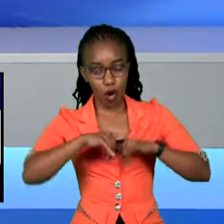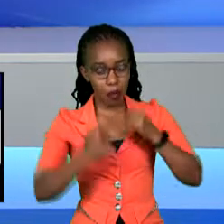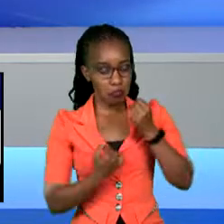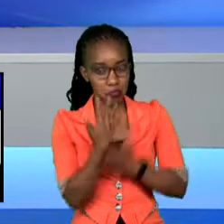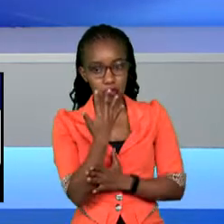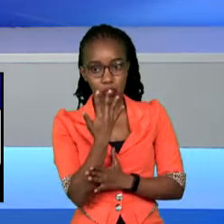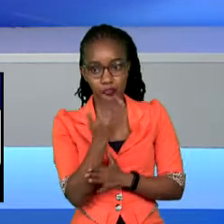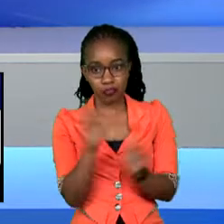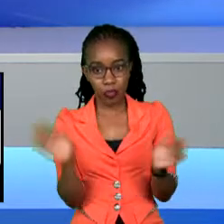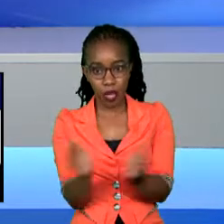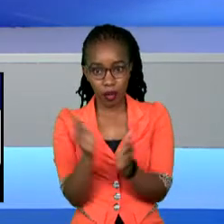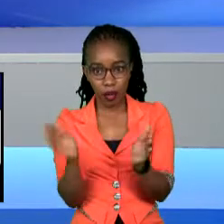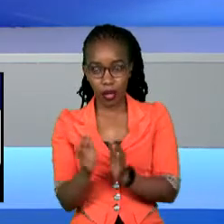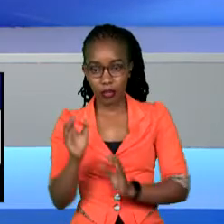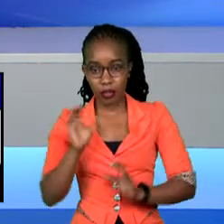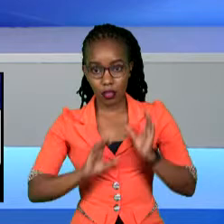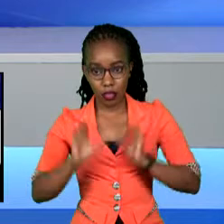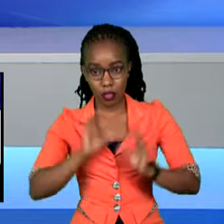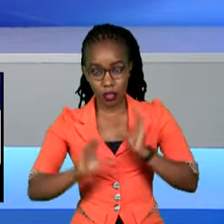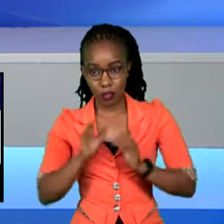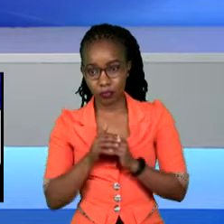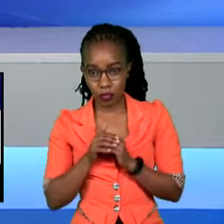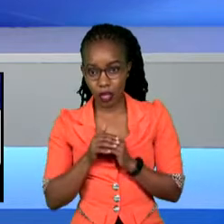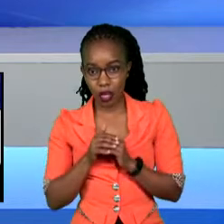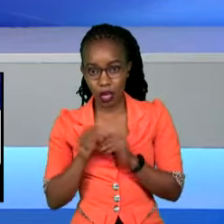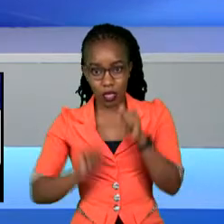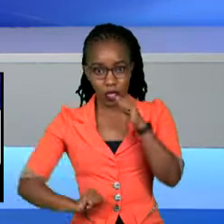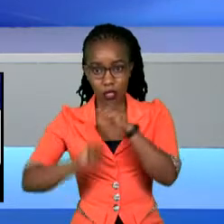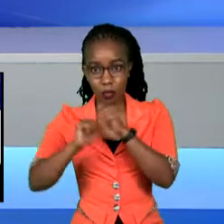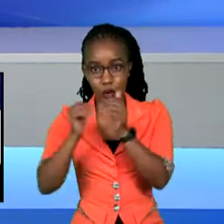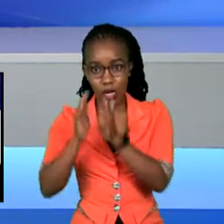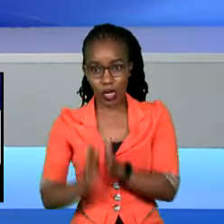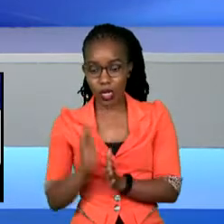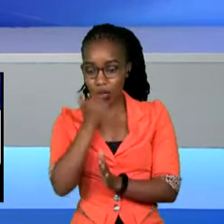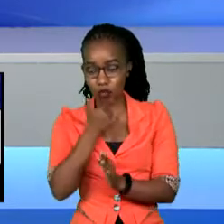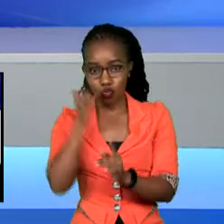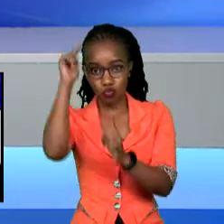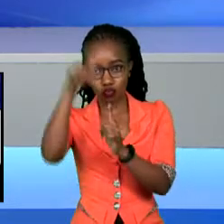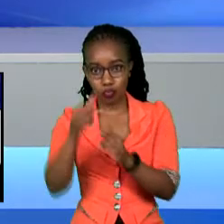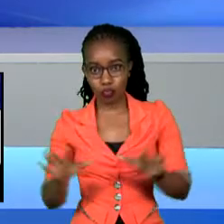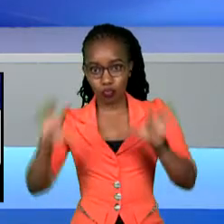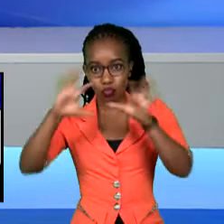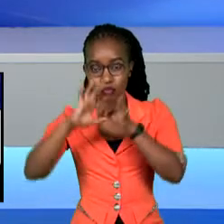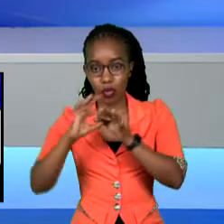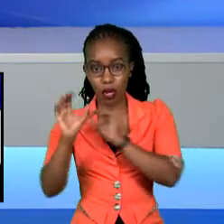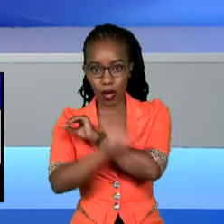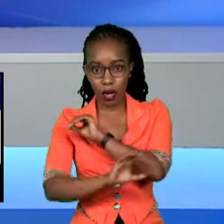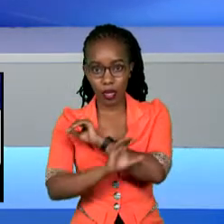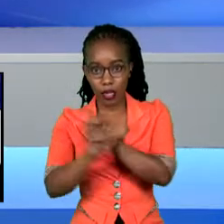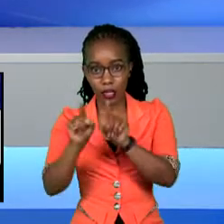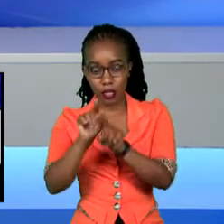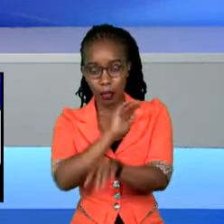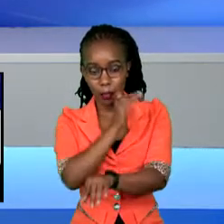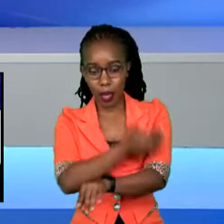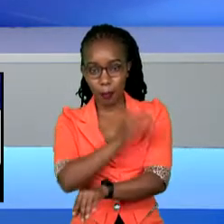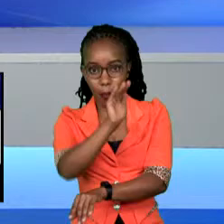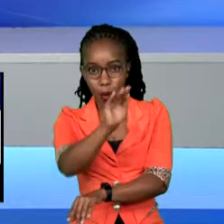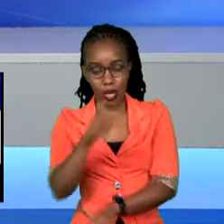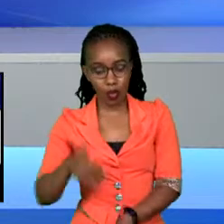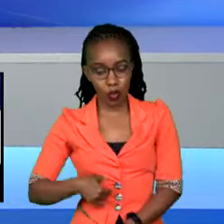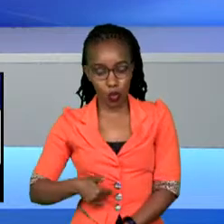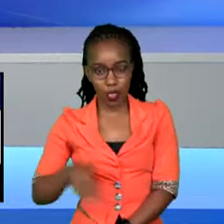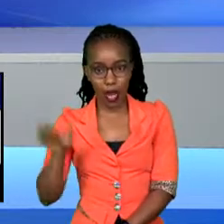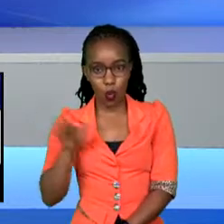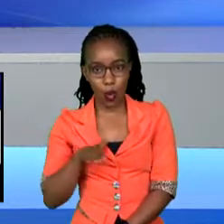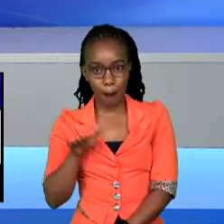the residents to align with leaders focused on uniting the country and whose plan on empowering the youth and women. Daniel